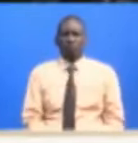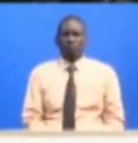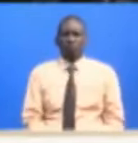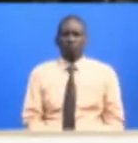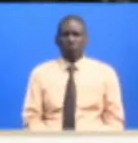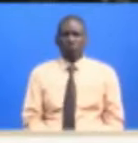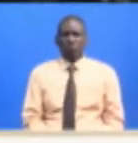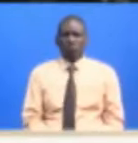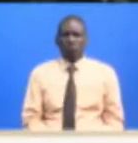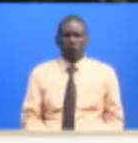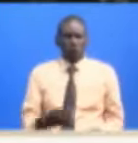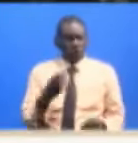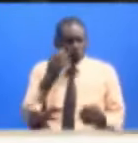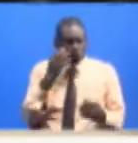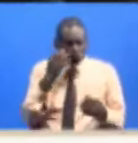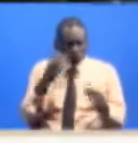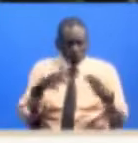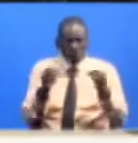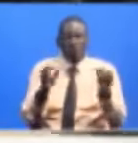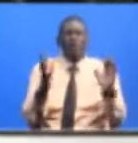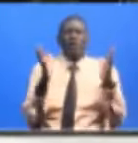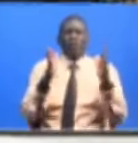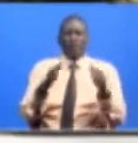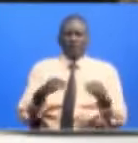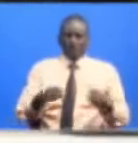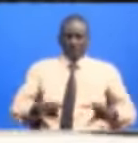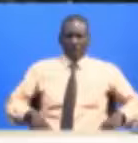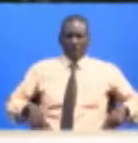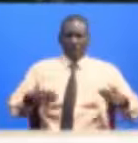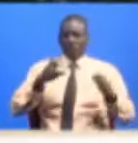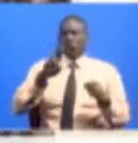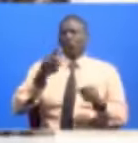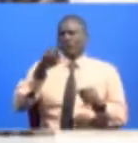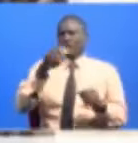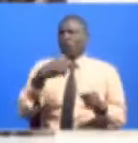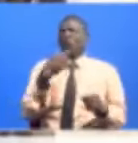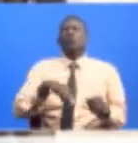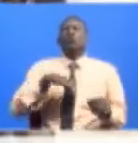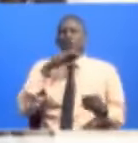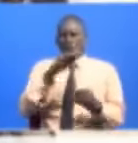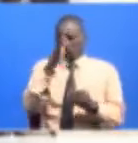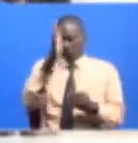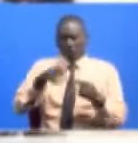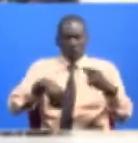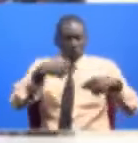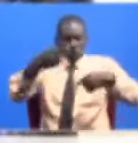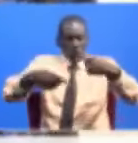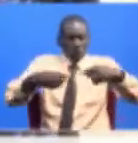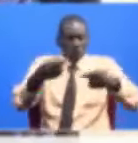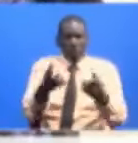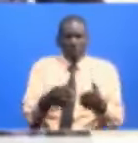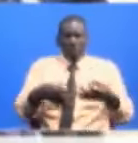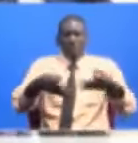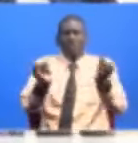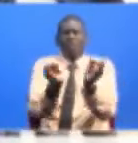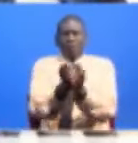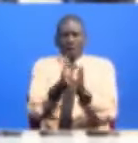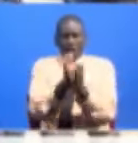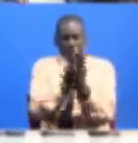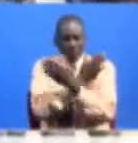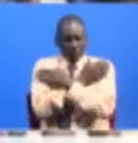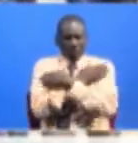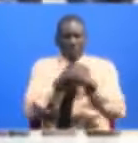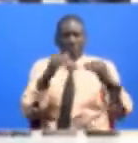As condolence messages celebrating the life of Rita Tinina, who died on Sunday, continue to pour in, family and friends gathered